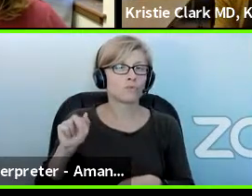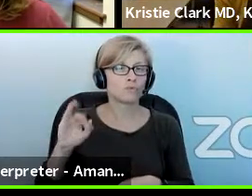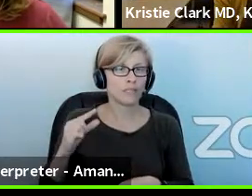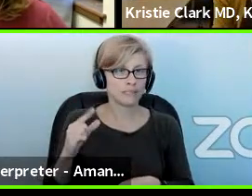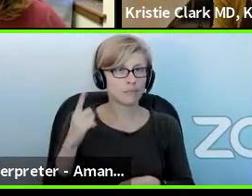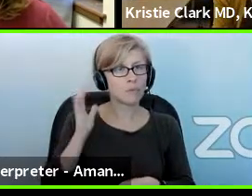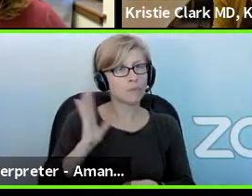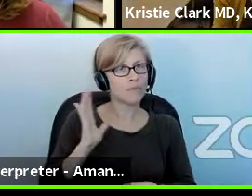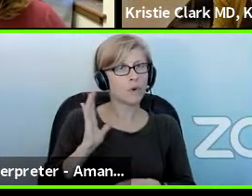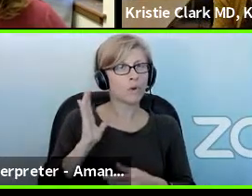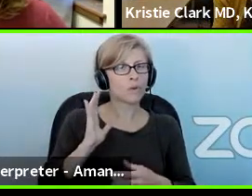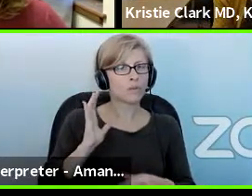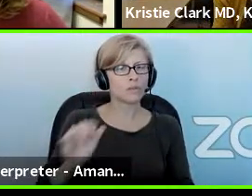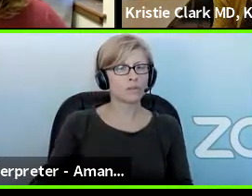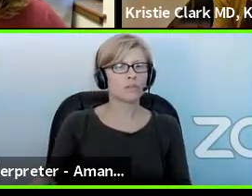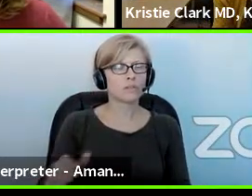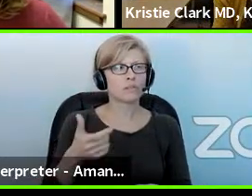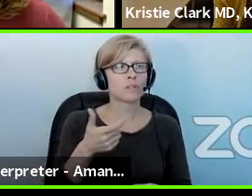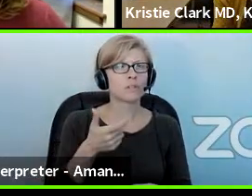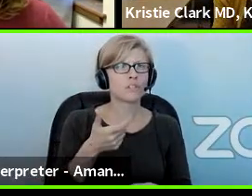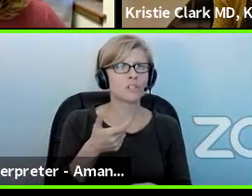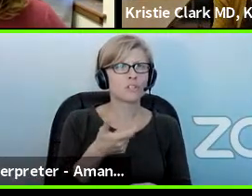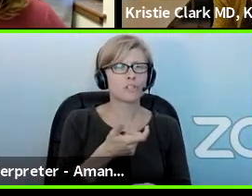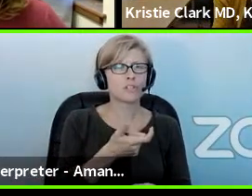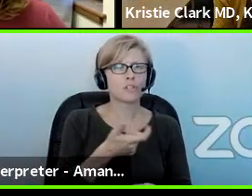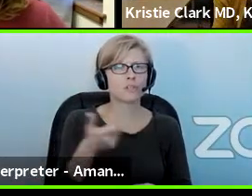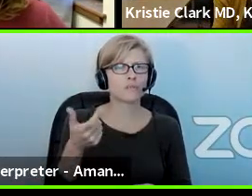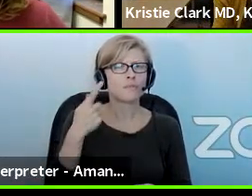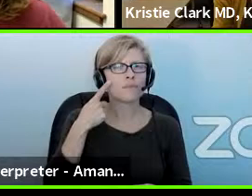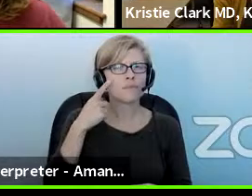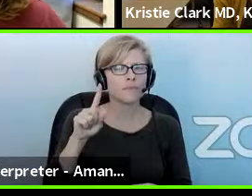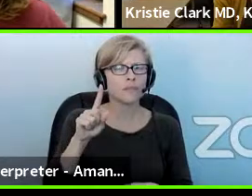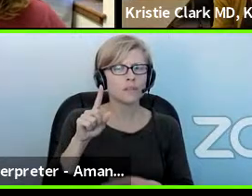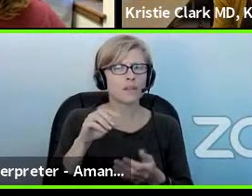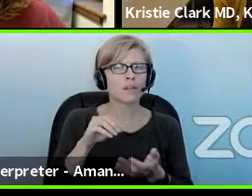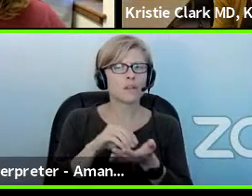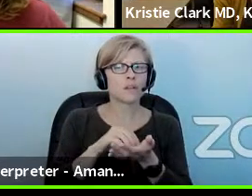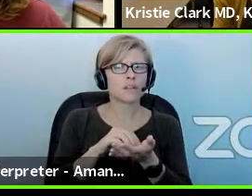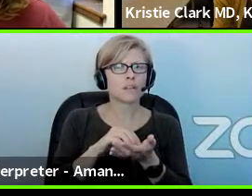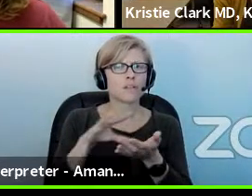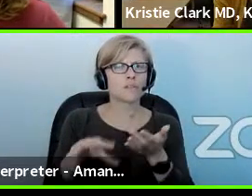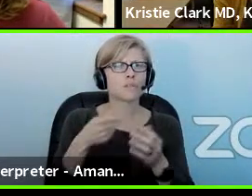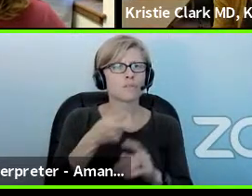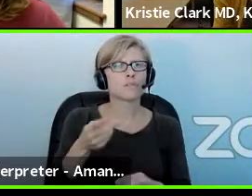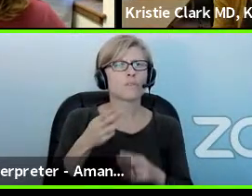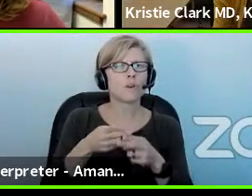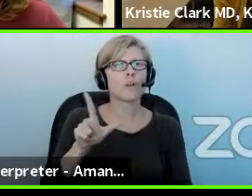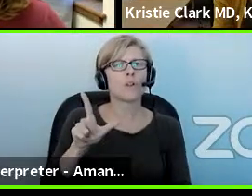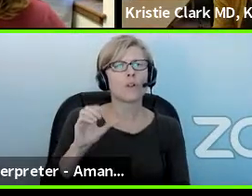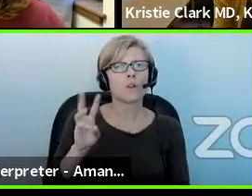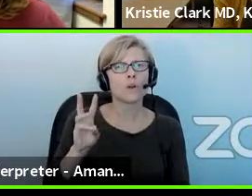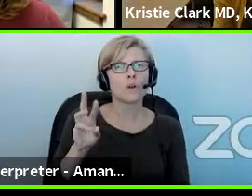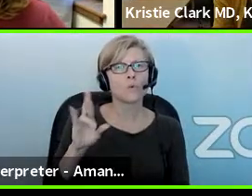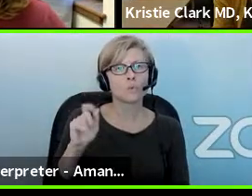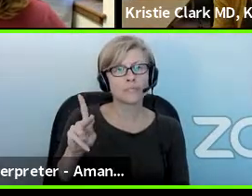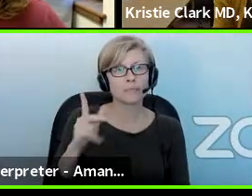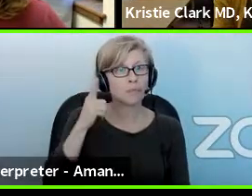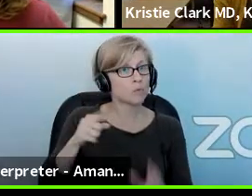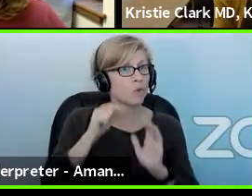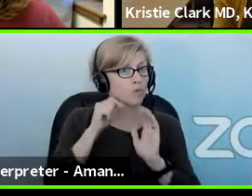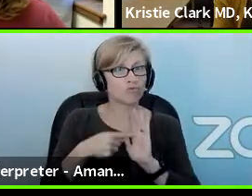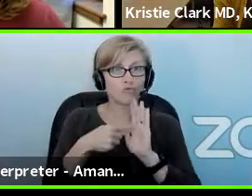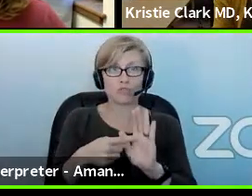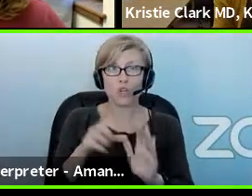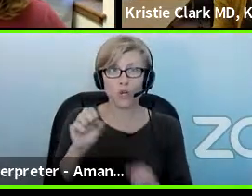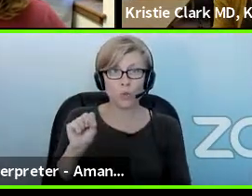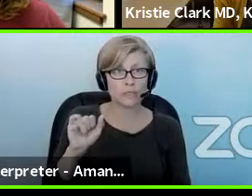the students or staff where both people were wearing a mask is low risk. And as long as they're asymptomatic, they're good,